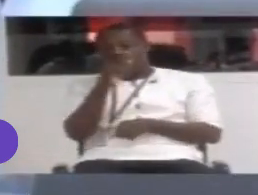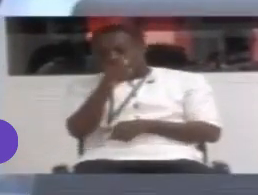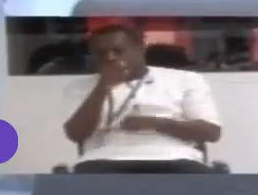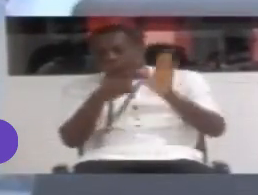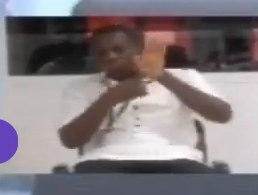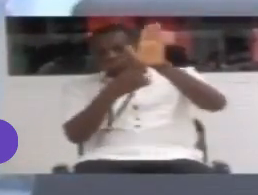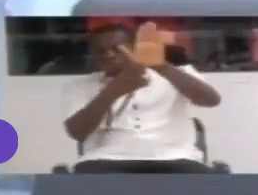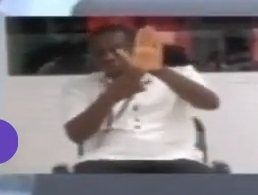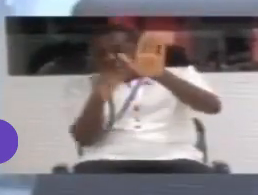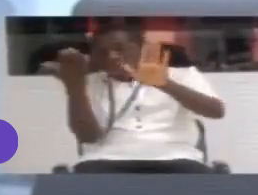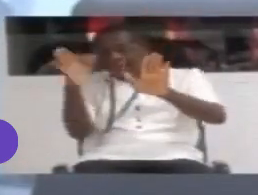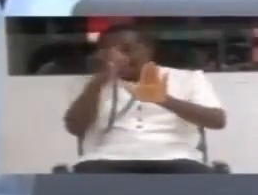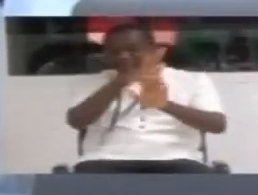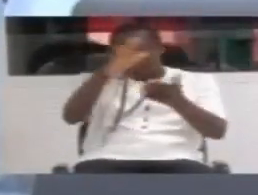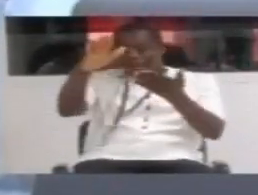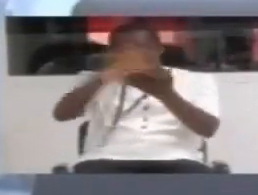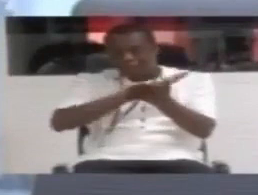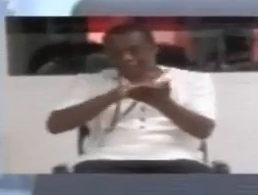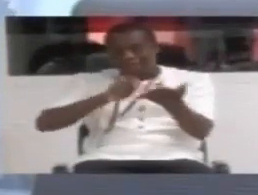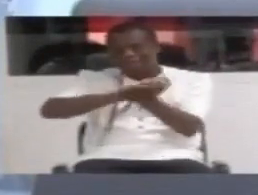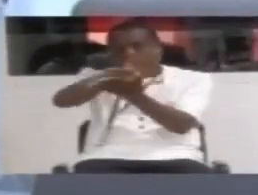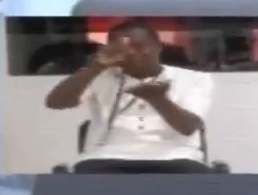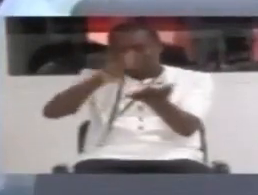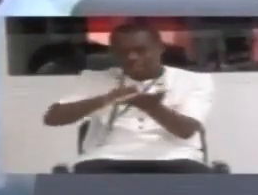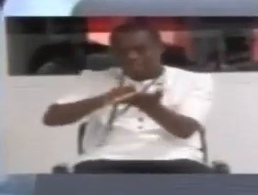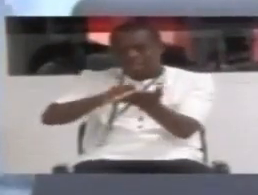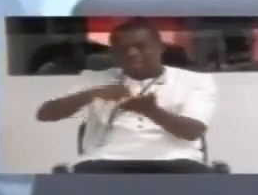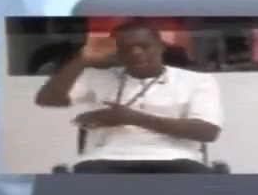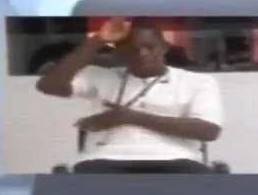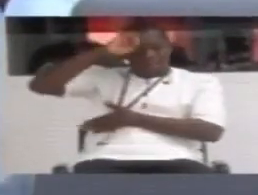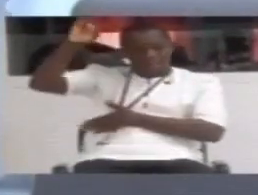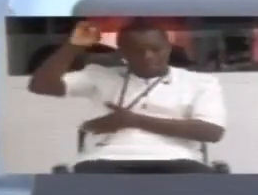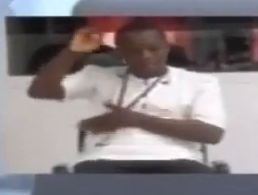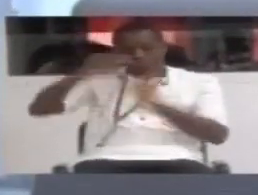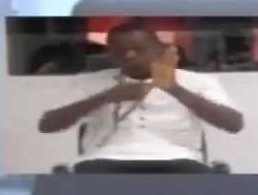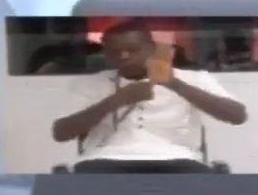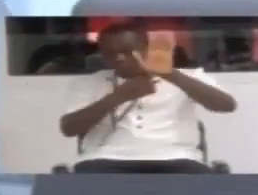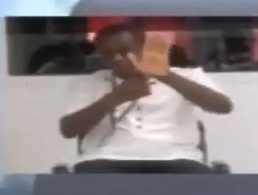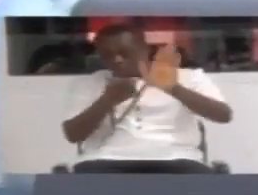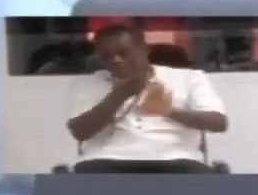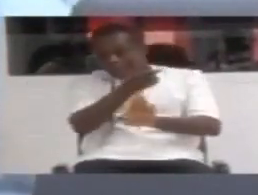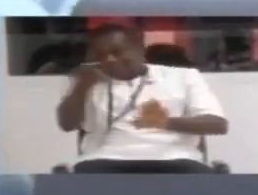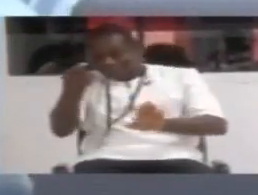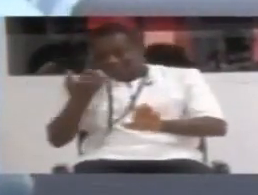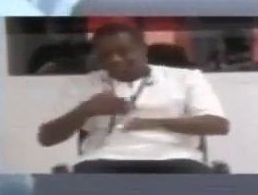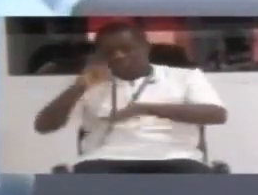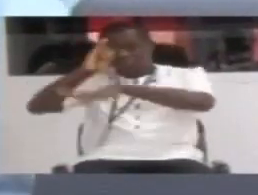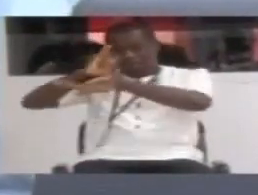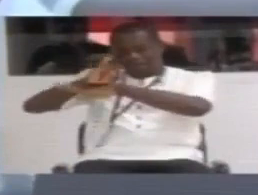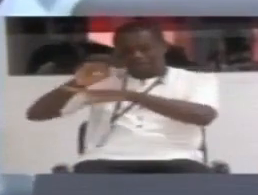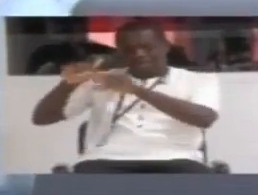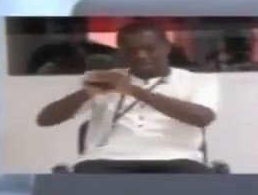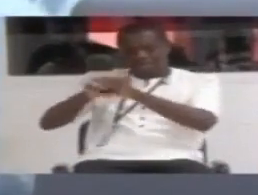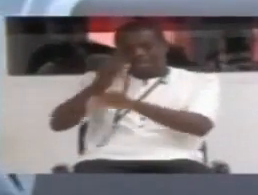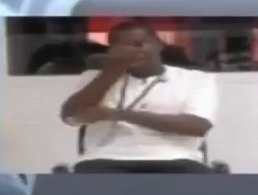any paper signed by the president indicating that these people identified individuals